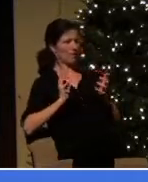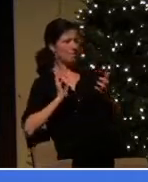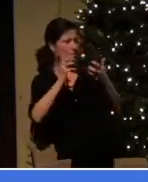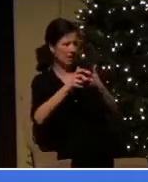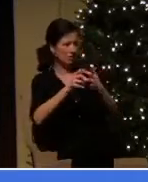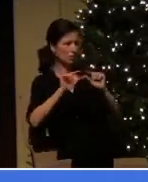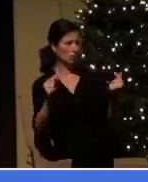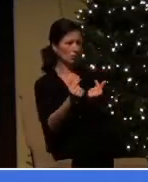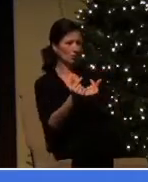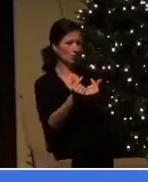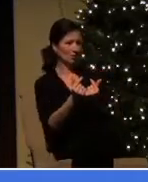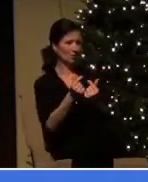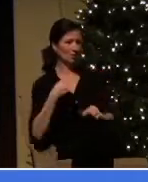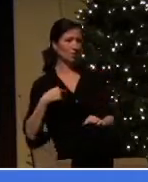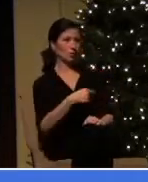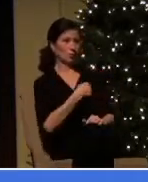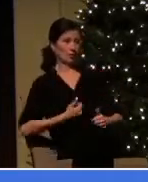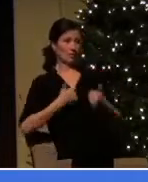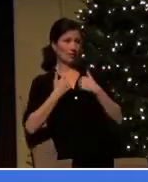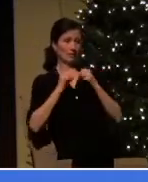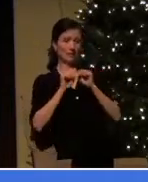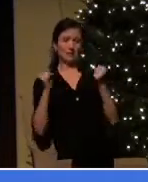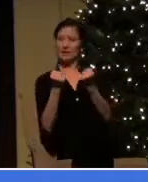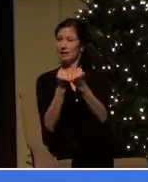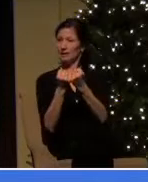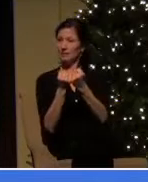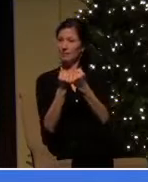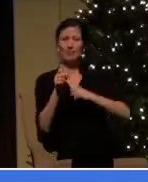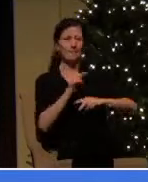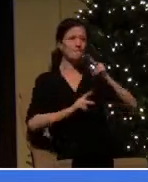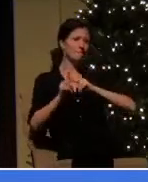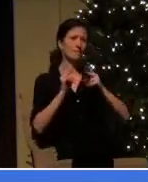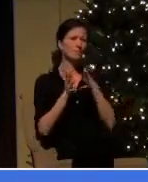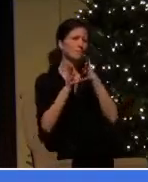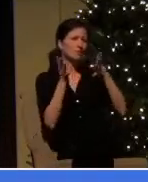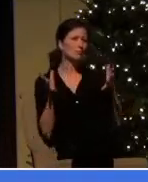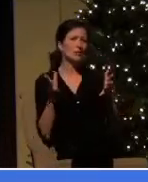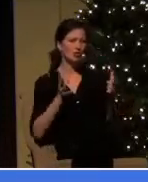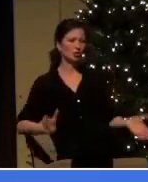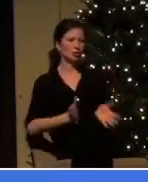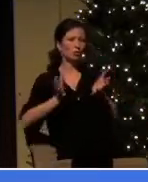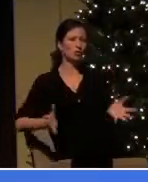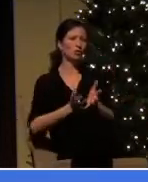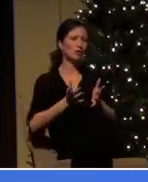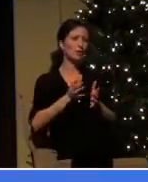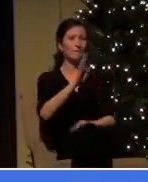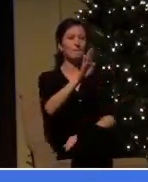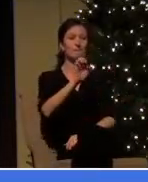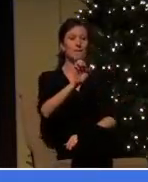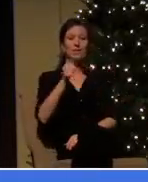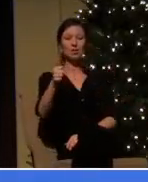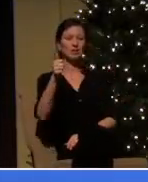is in constant tension because we live in a day and age where people are so much encouraged to be themselves, even their